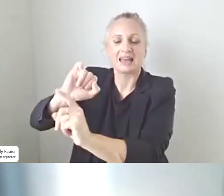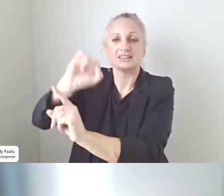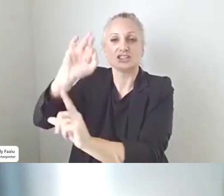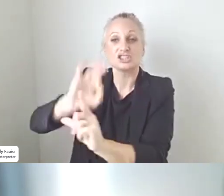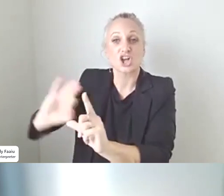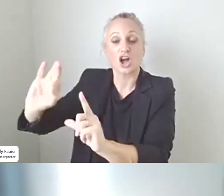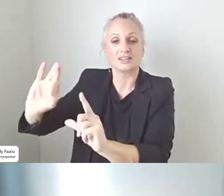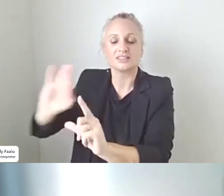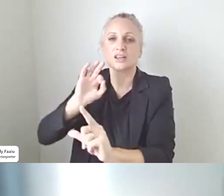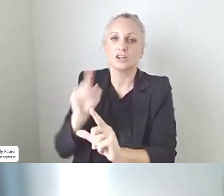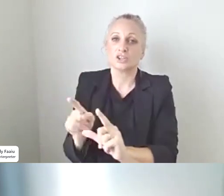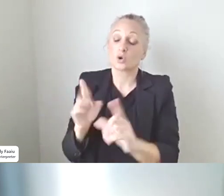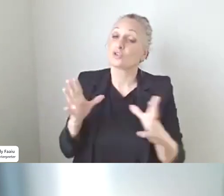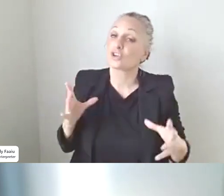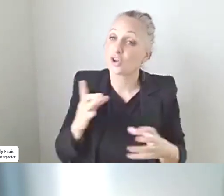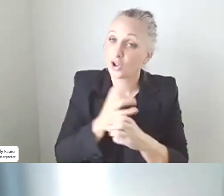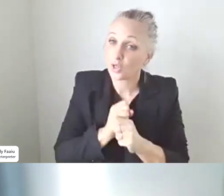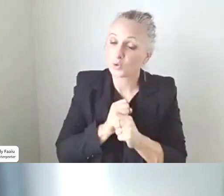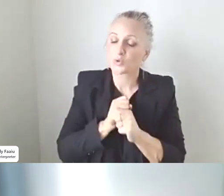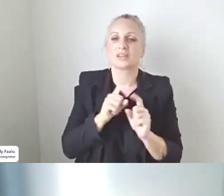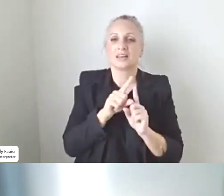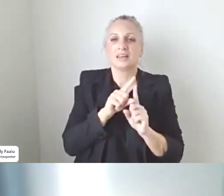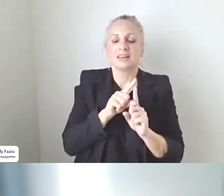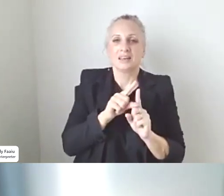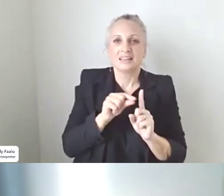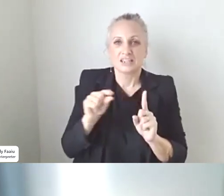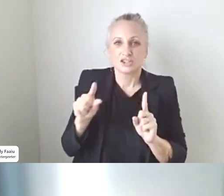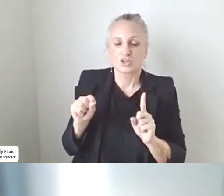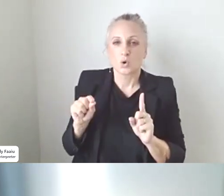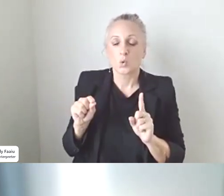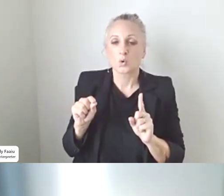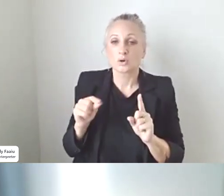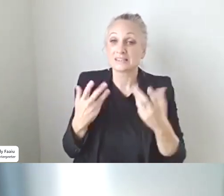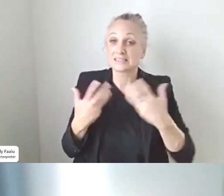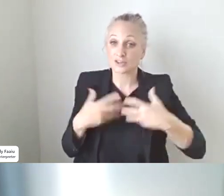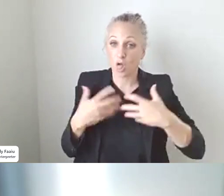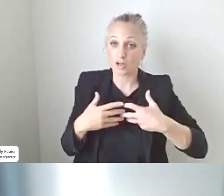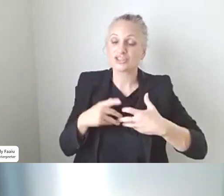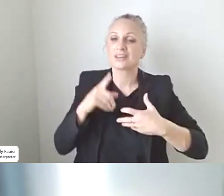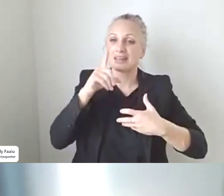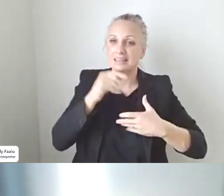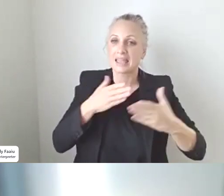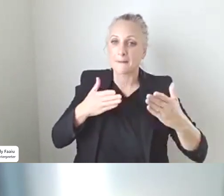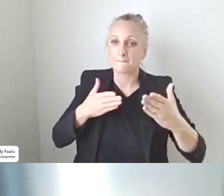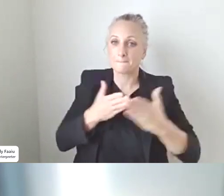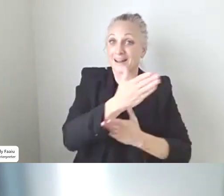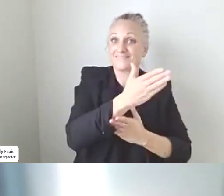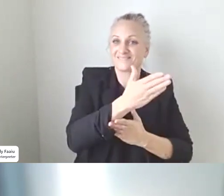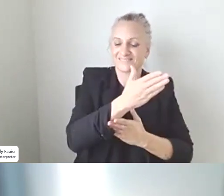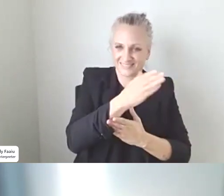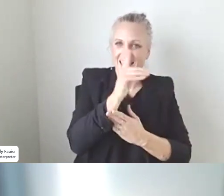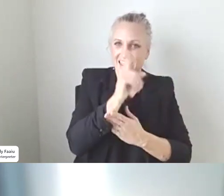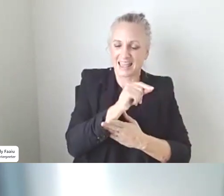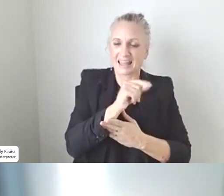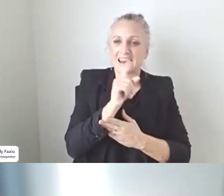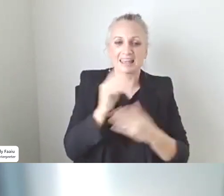digital technologies and information systems can help to break down accessibility issues and foster true inclusion